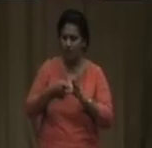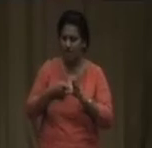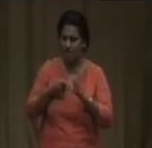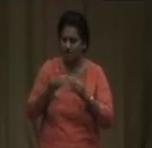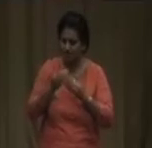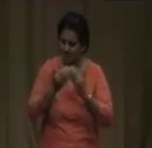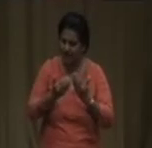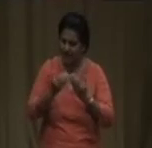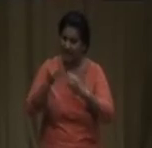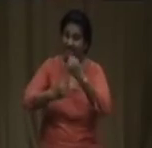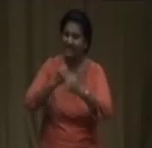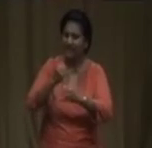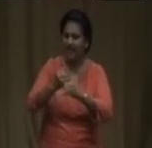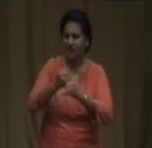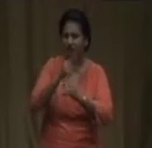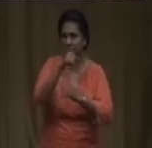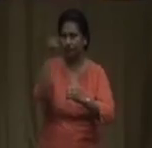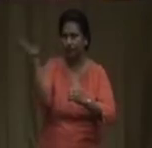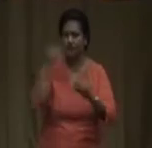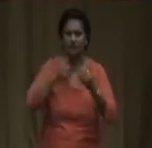our international market.